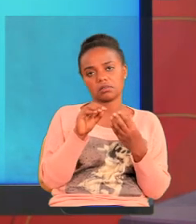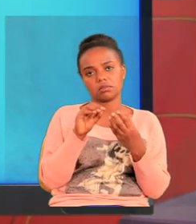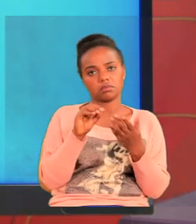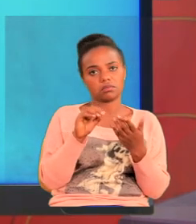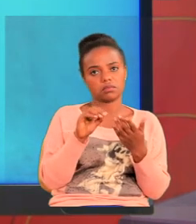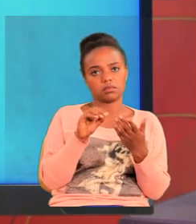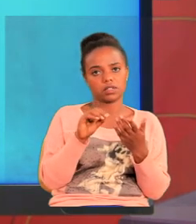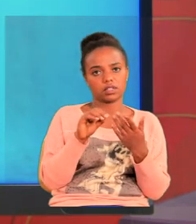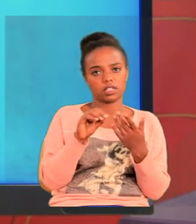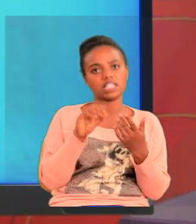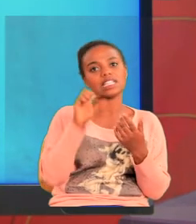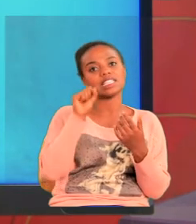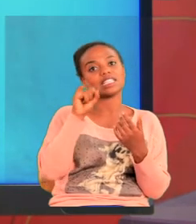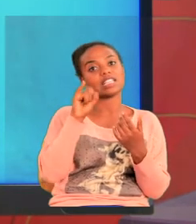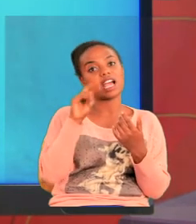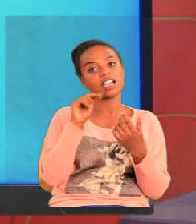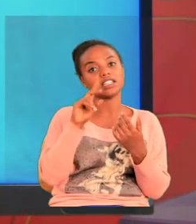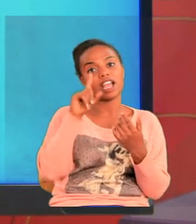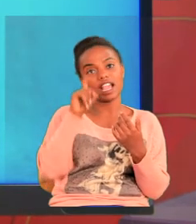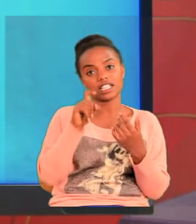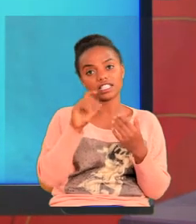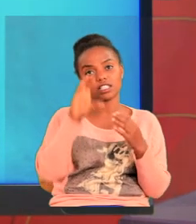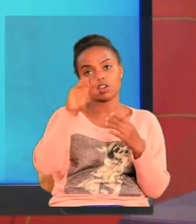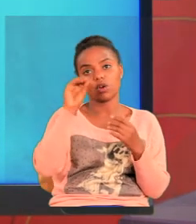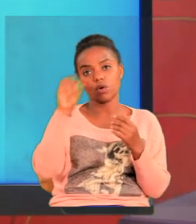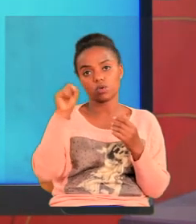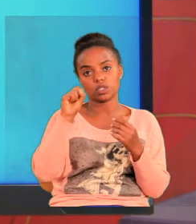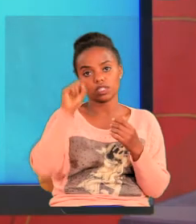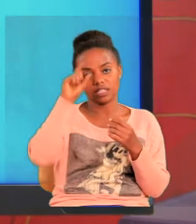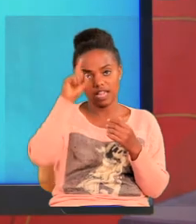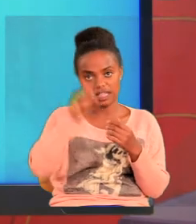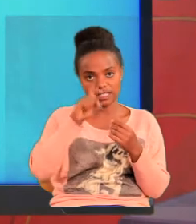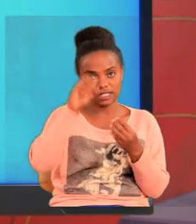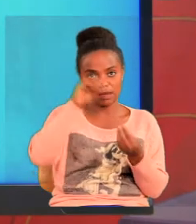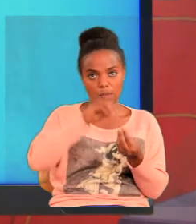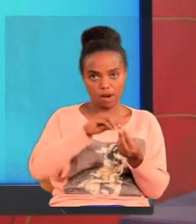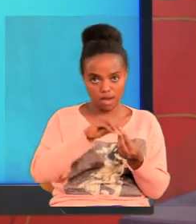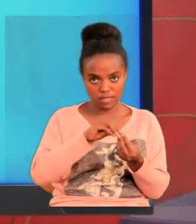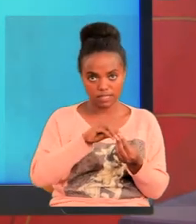this sine x cos x plus